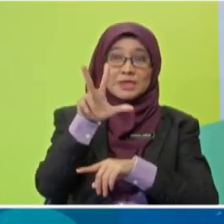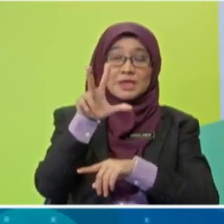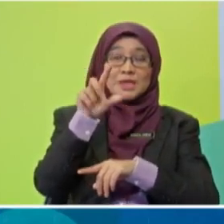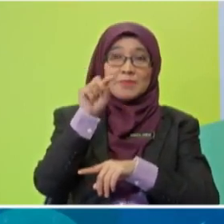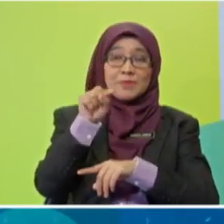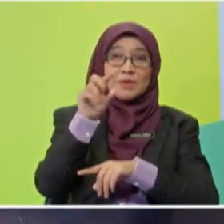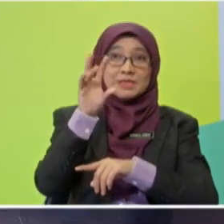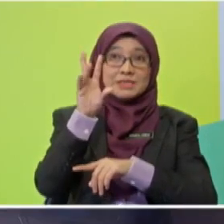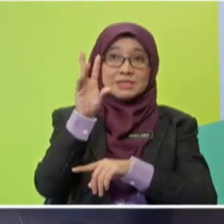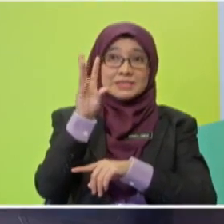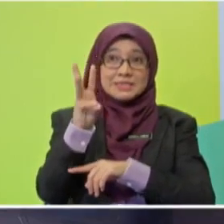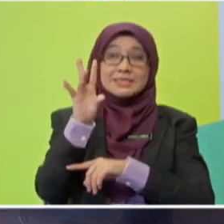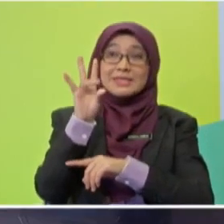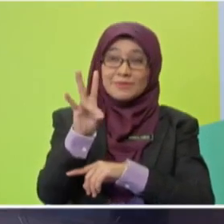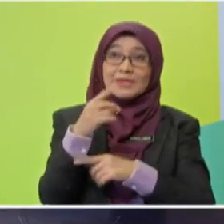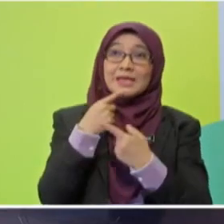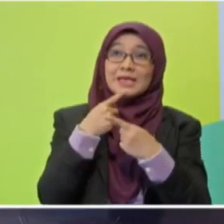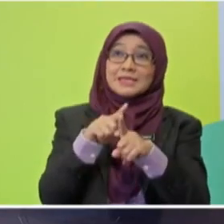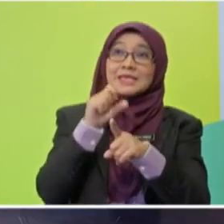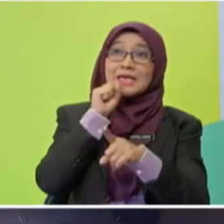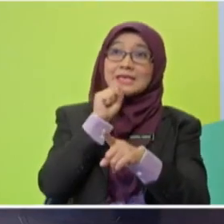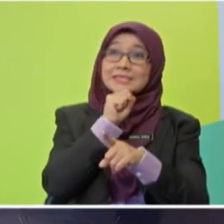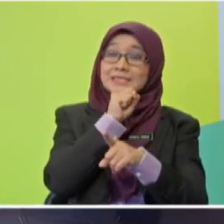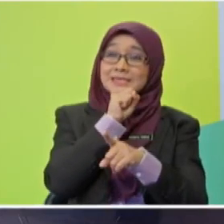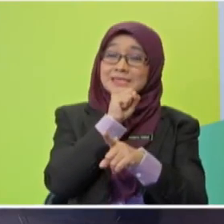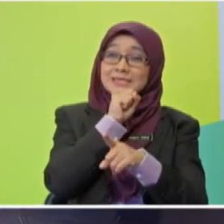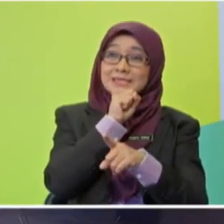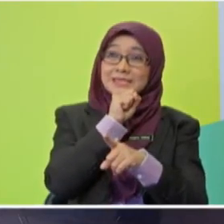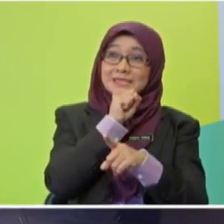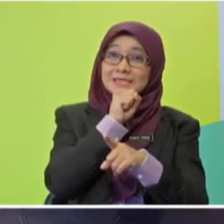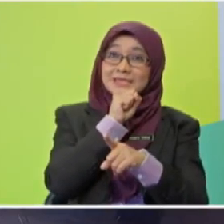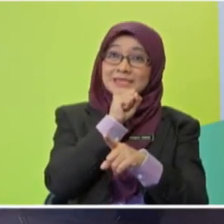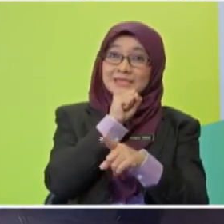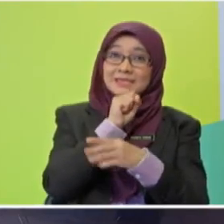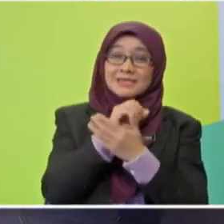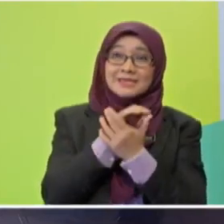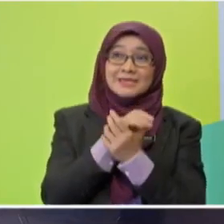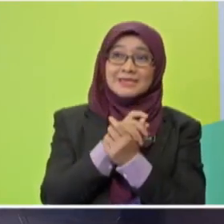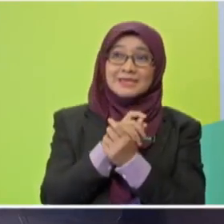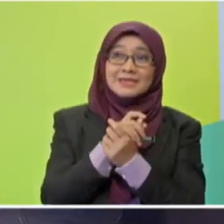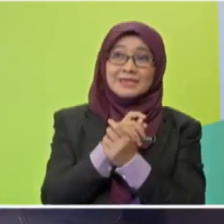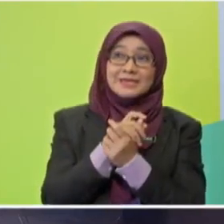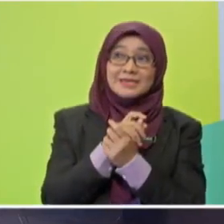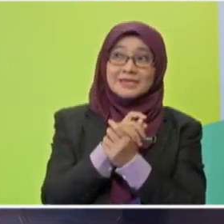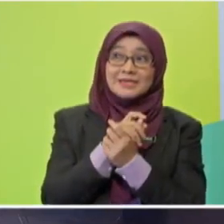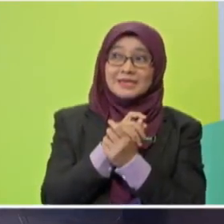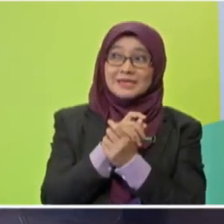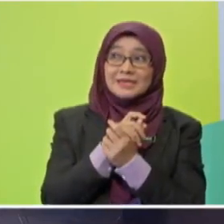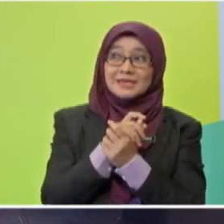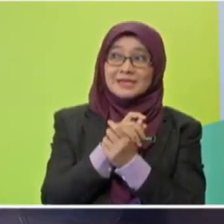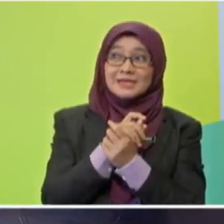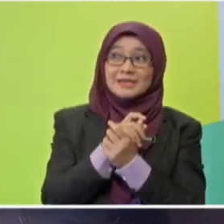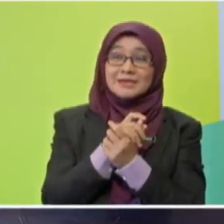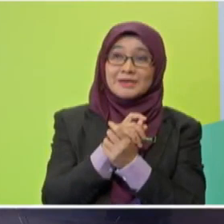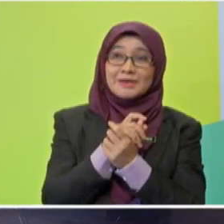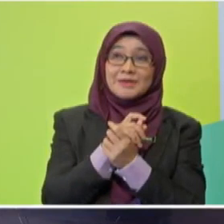23.67. Yes. Oh, 23.67. Okay. So I hope that's the right answer. And we do have one last question, Teacher Khalai.